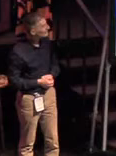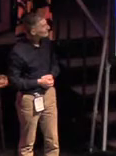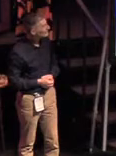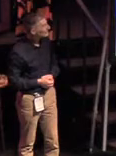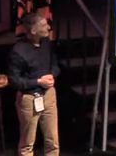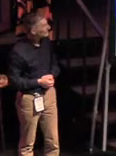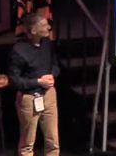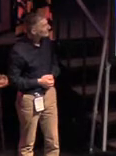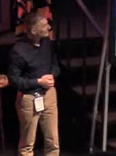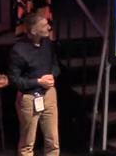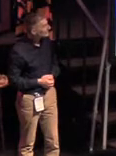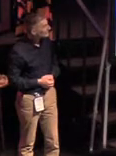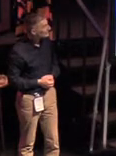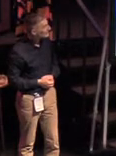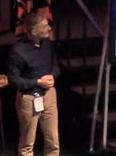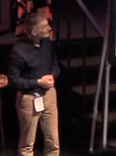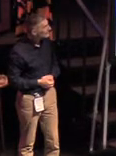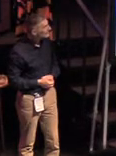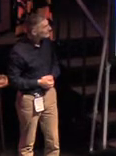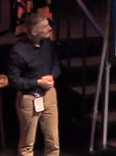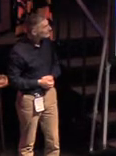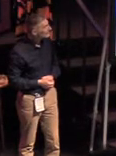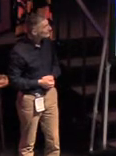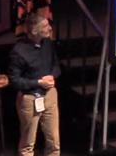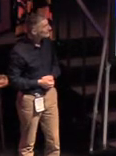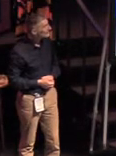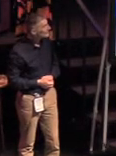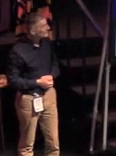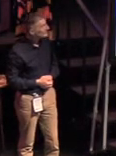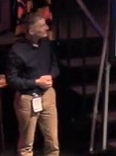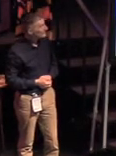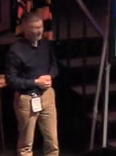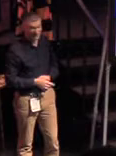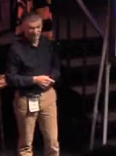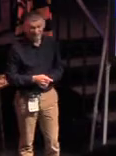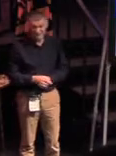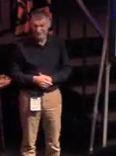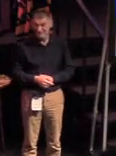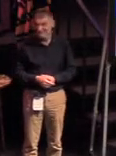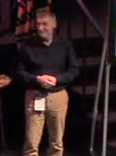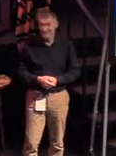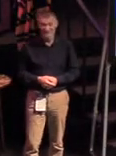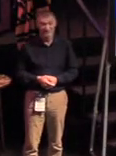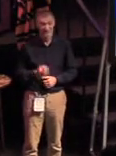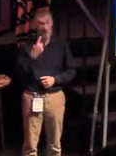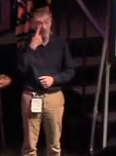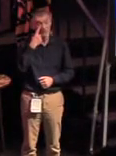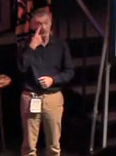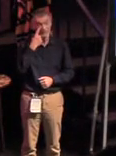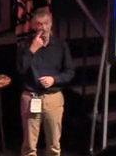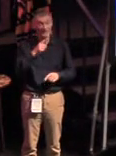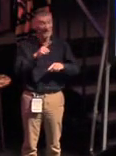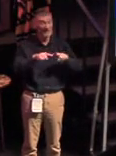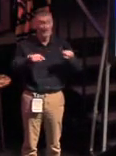And then this one just makes a lot of sense. if you have a diverse group of people trying to